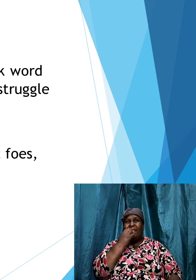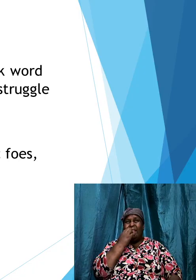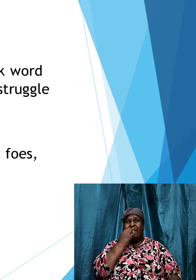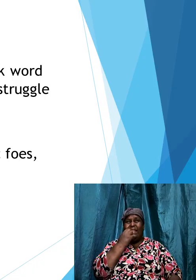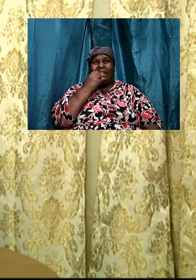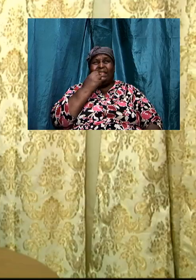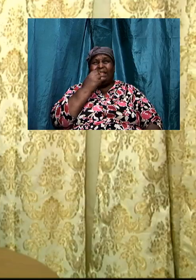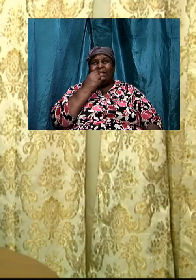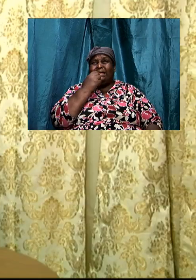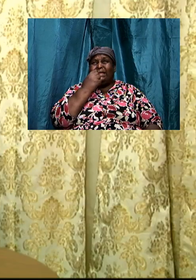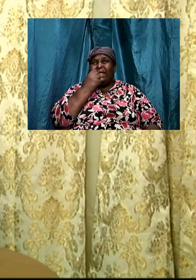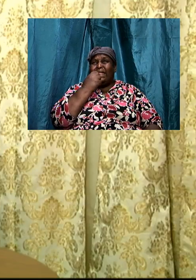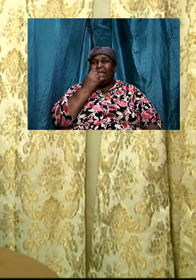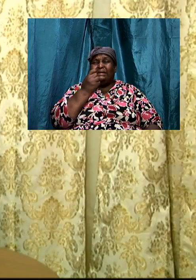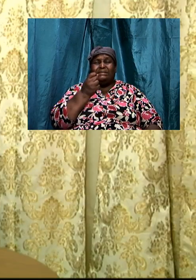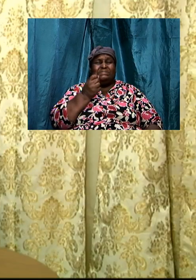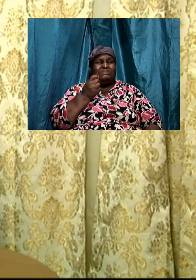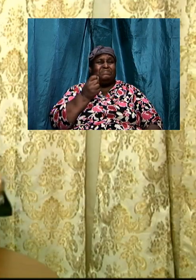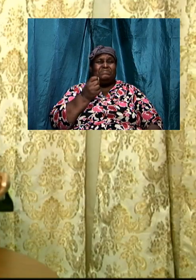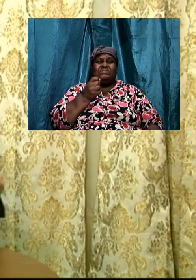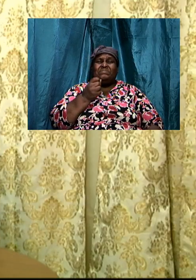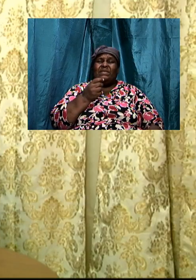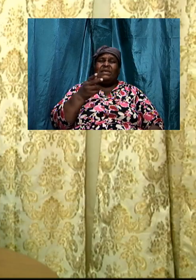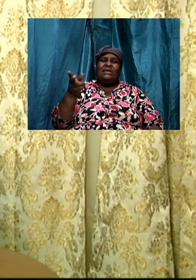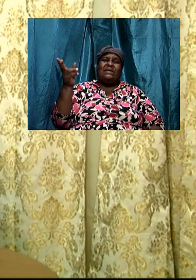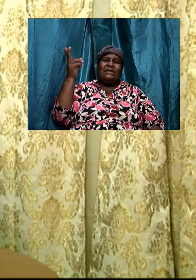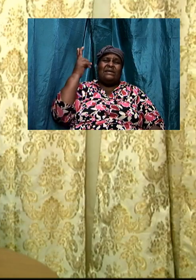it is intense